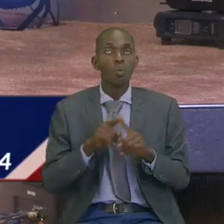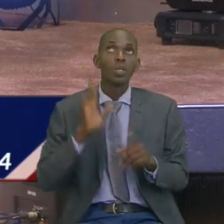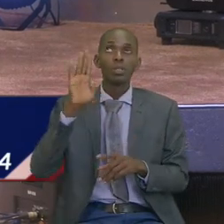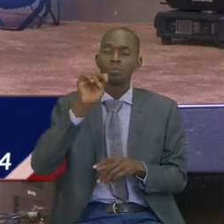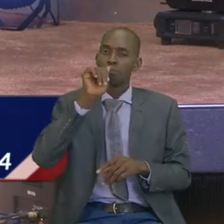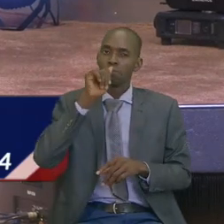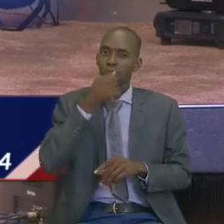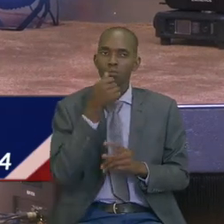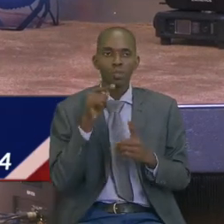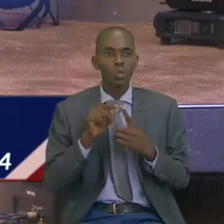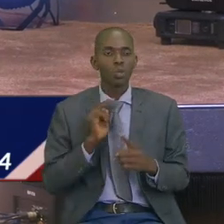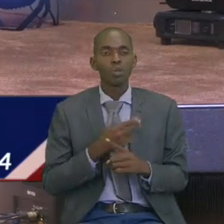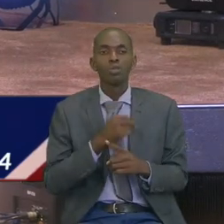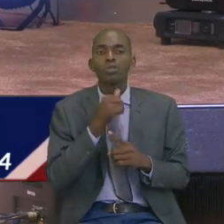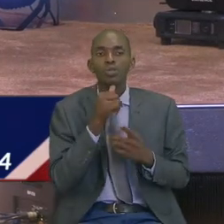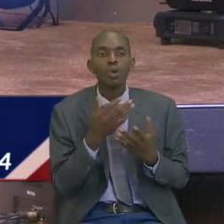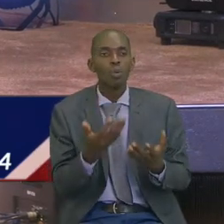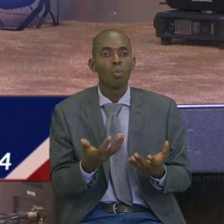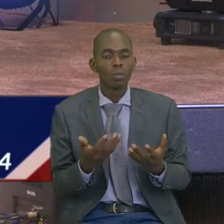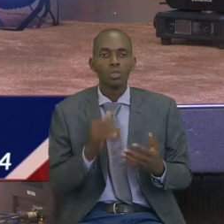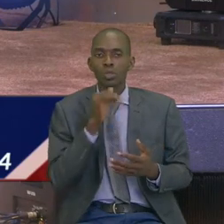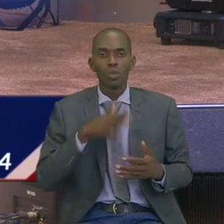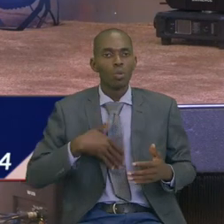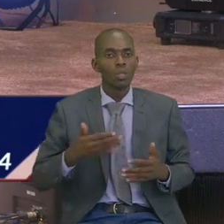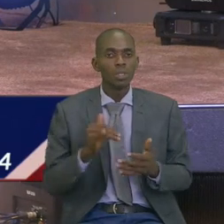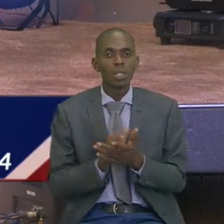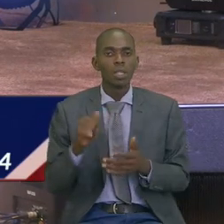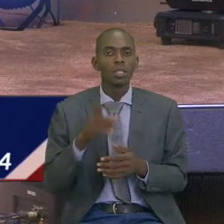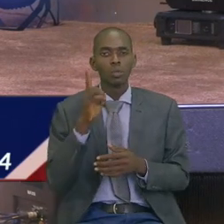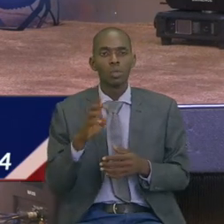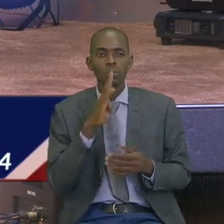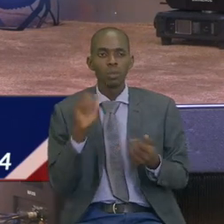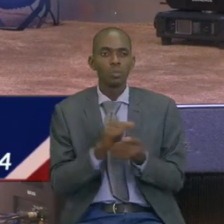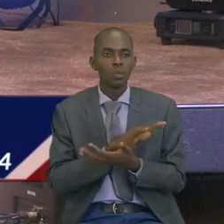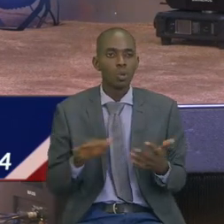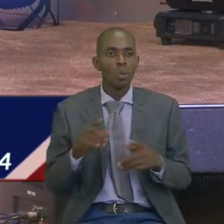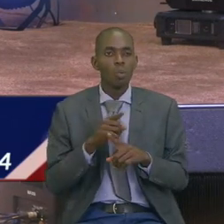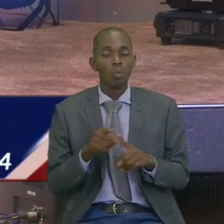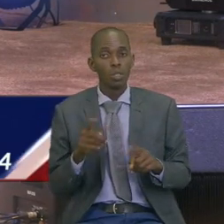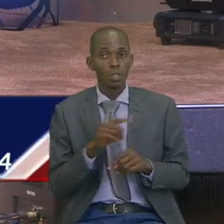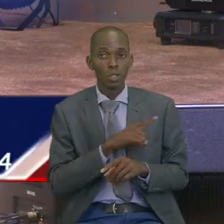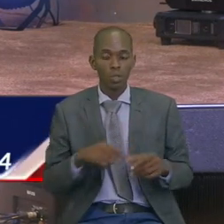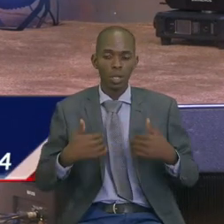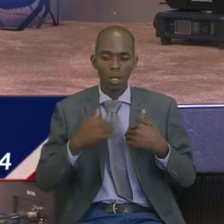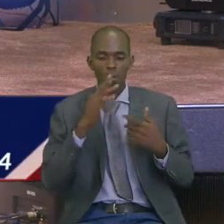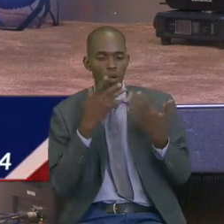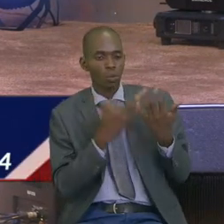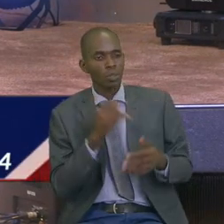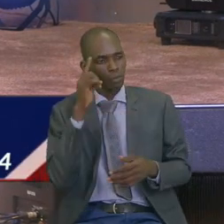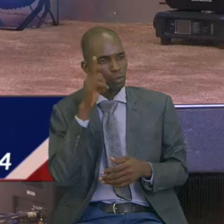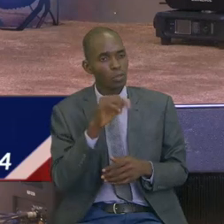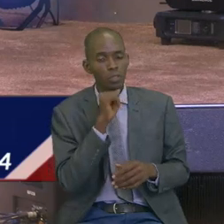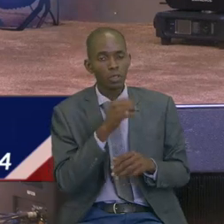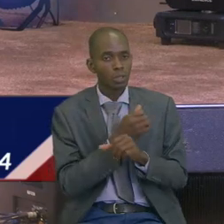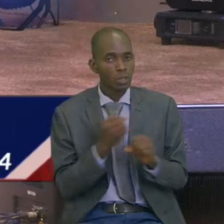towards what? Not willing that any should perish. If you are not saved, the Lord has been waiting for you. If you are backsliding,